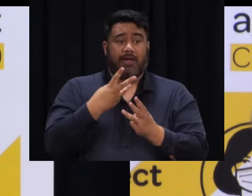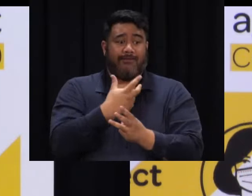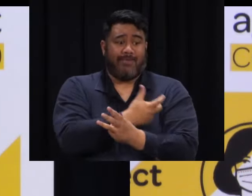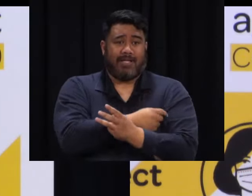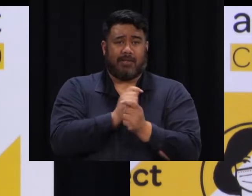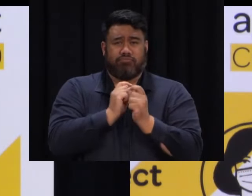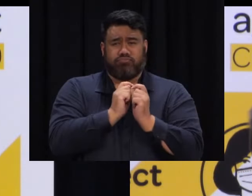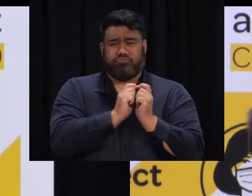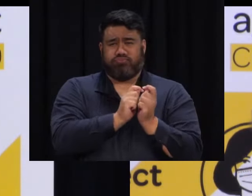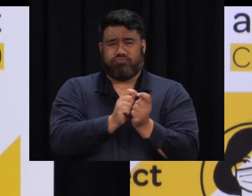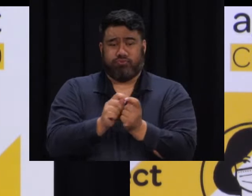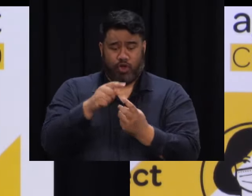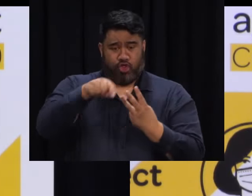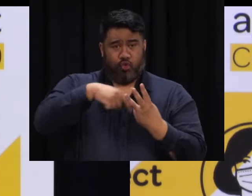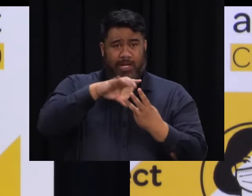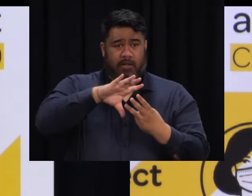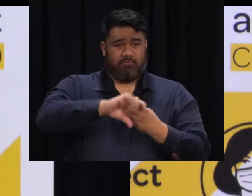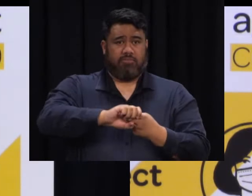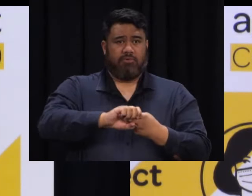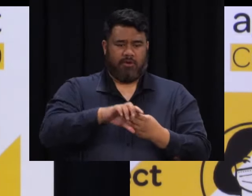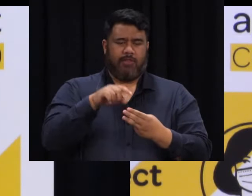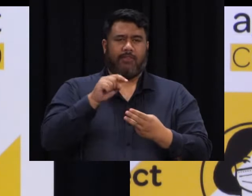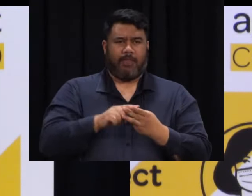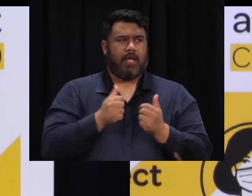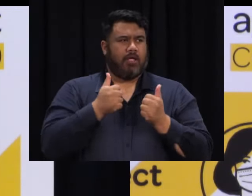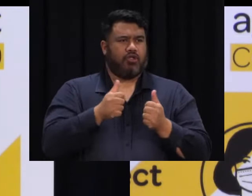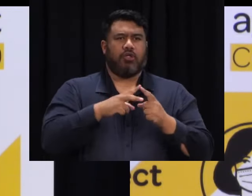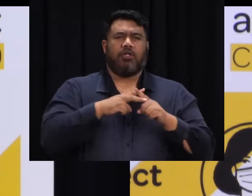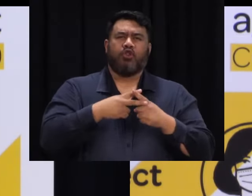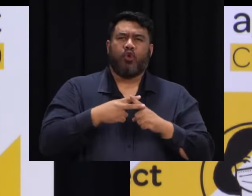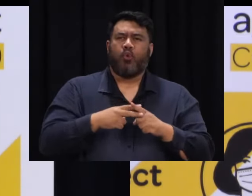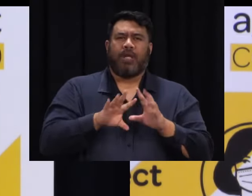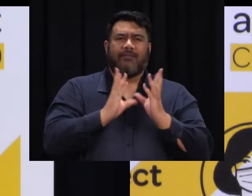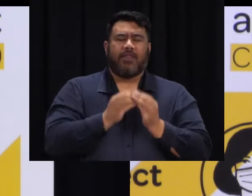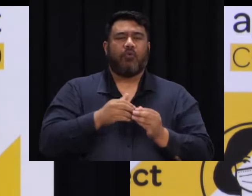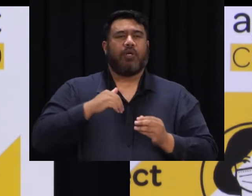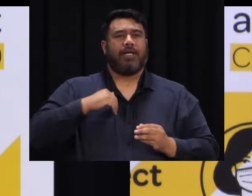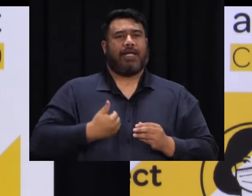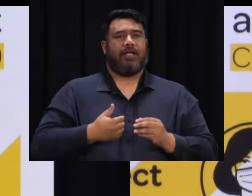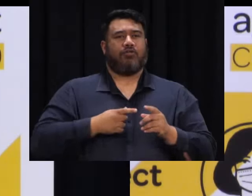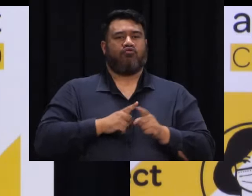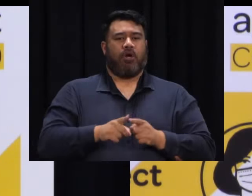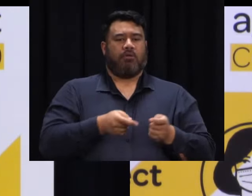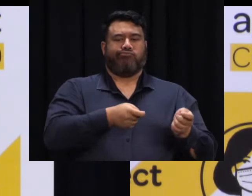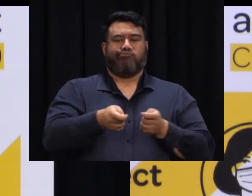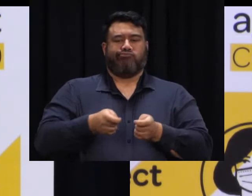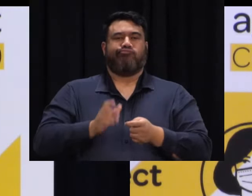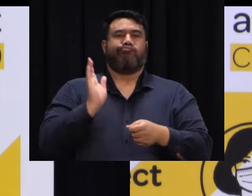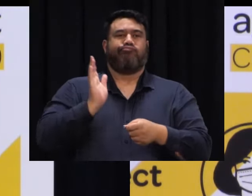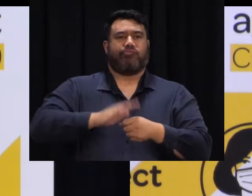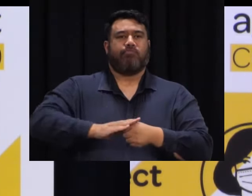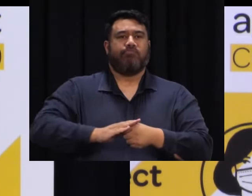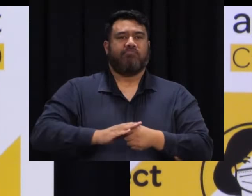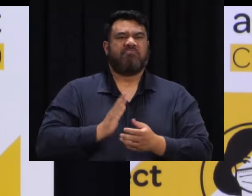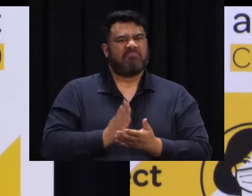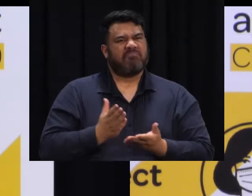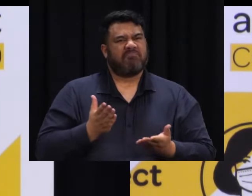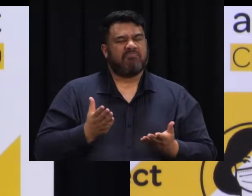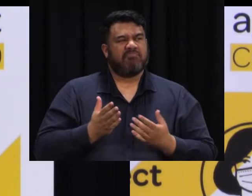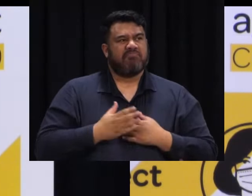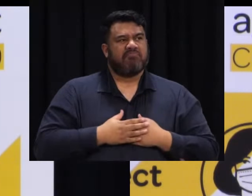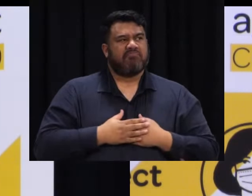as possible, gives us all the tools we need to continue to contain and indeed try and stamp out this outbreak. So